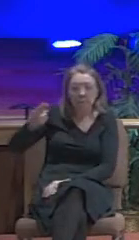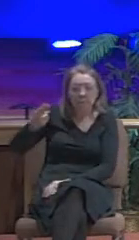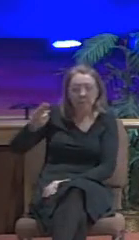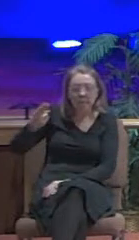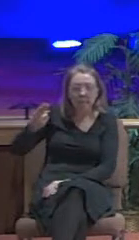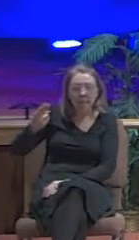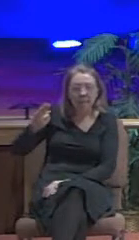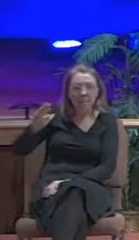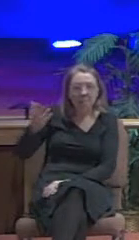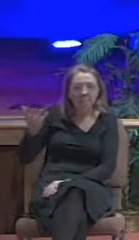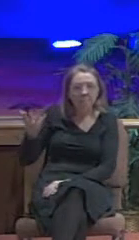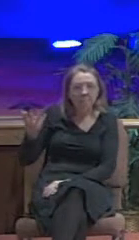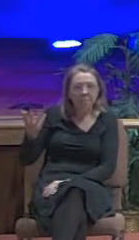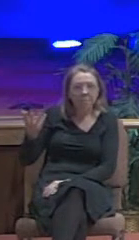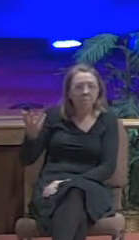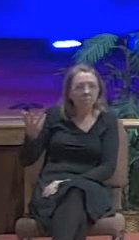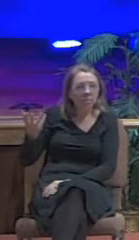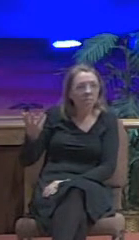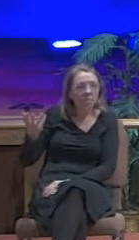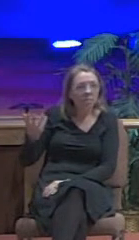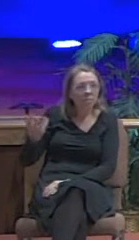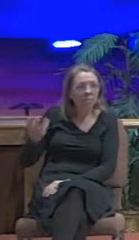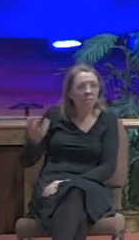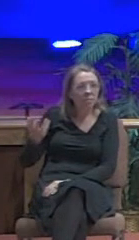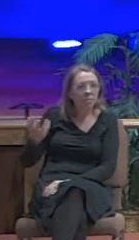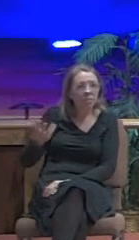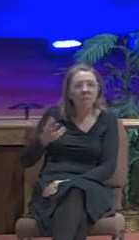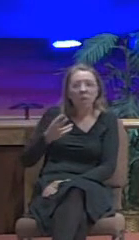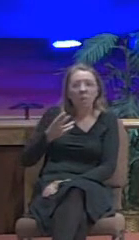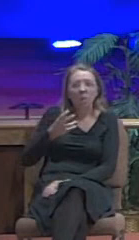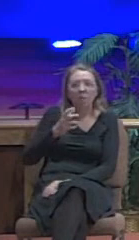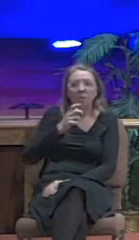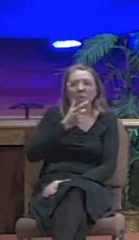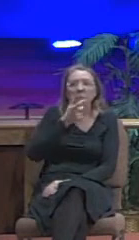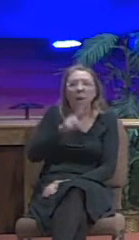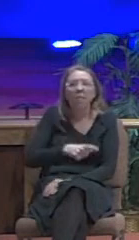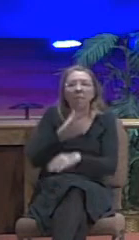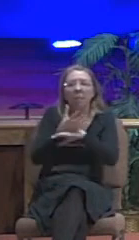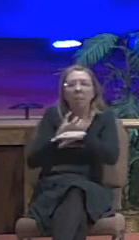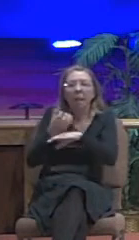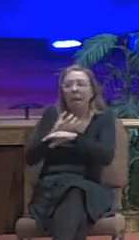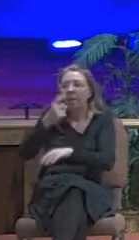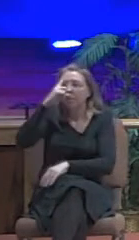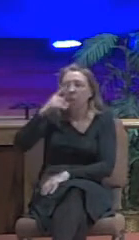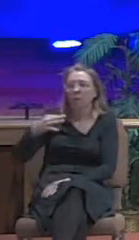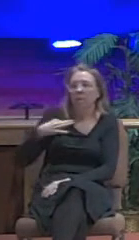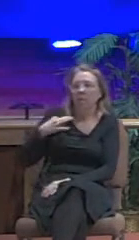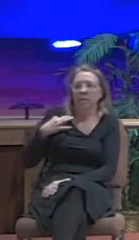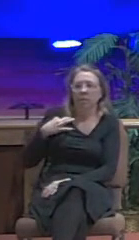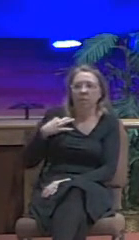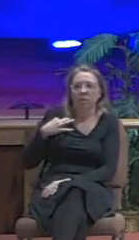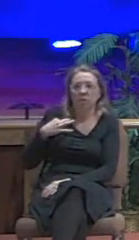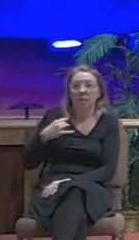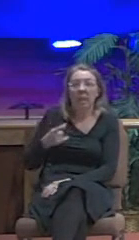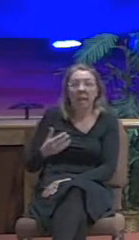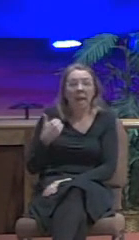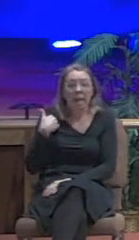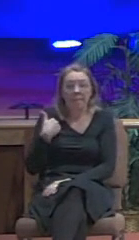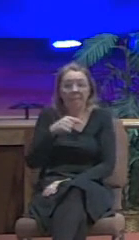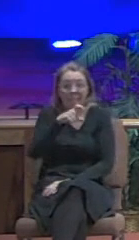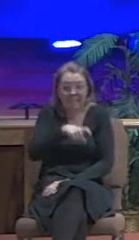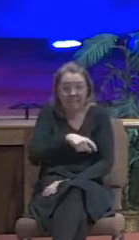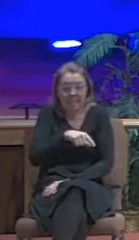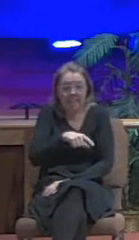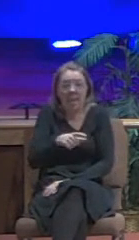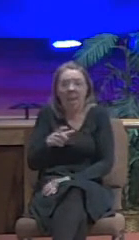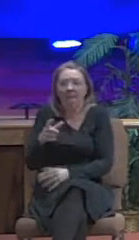where you don't have to beg for volunteers, that you say, here's a need, and the whole community comes through? Well, it sounds